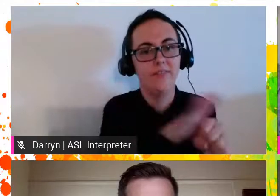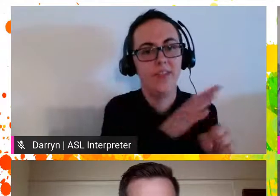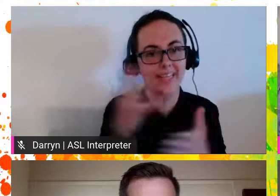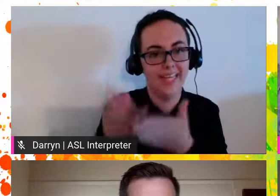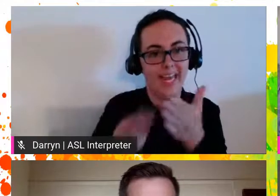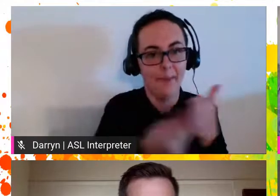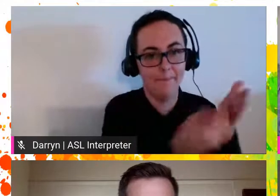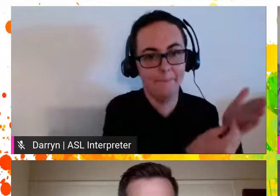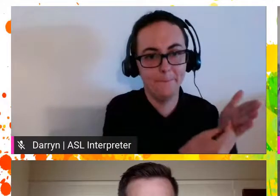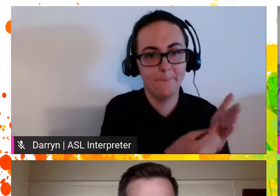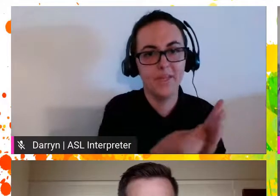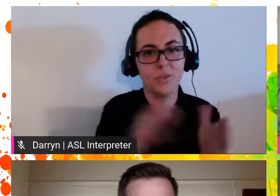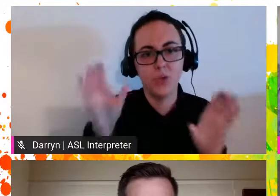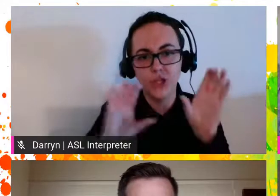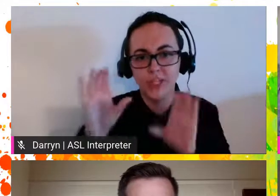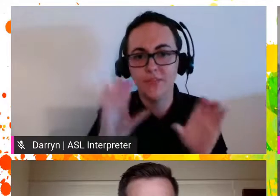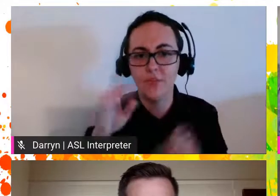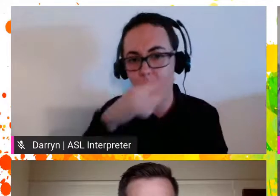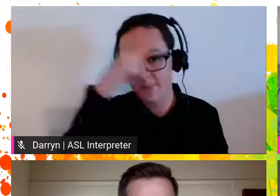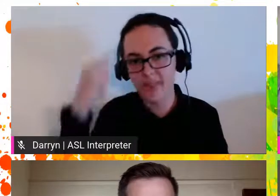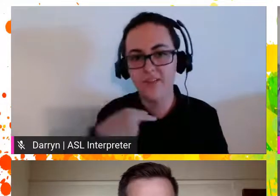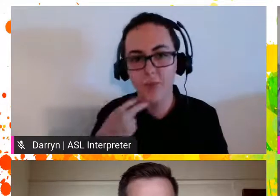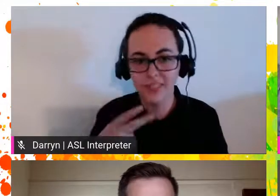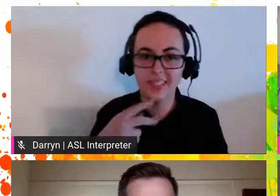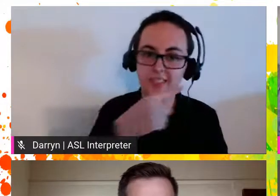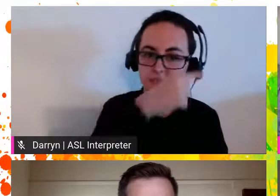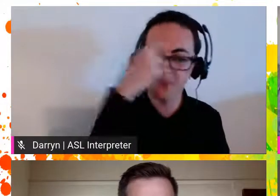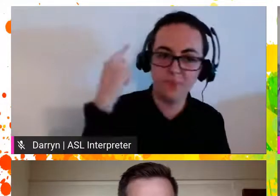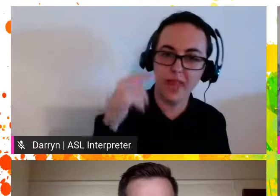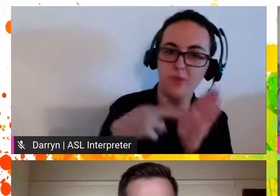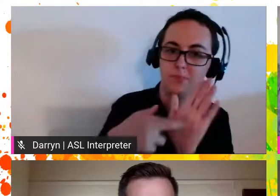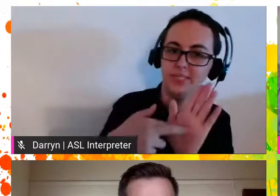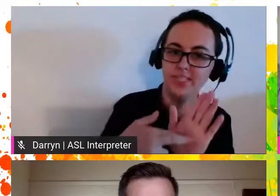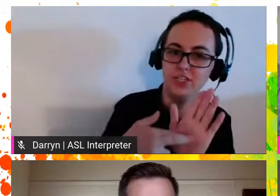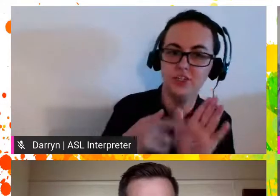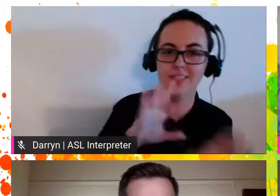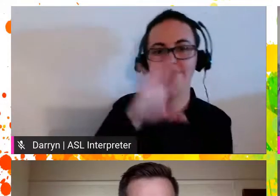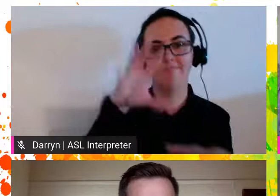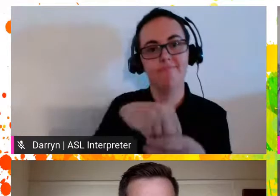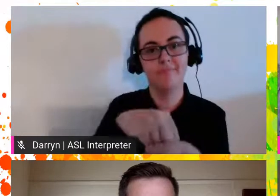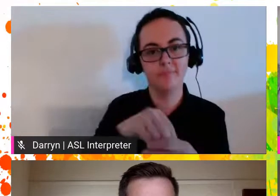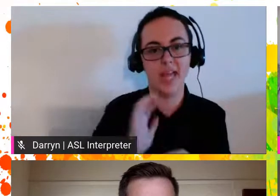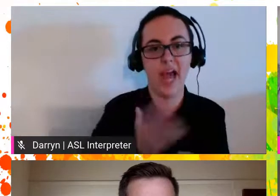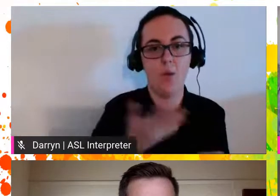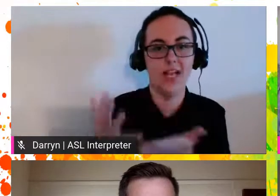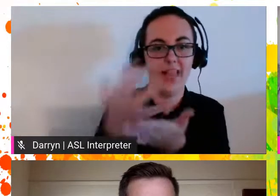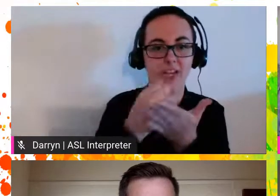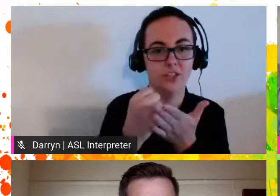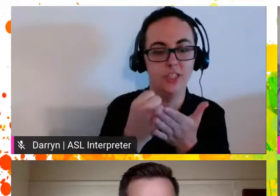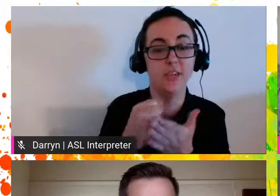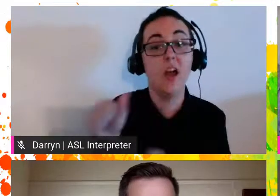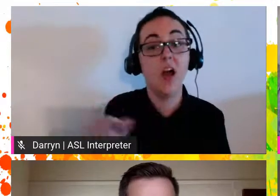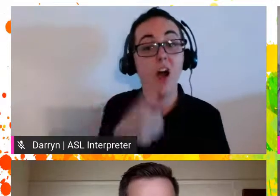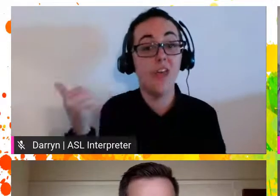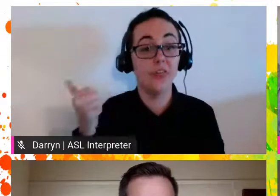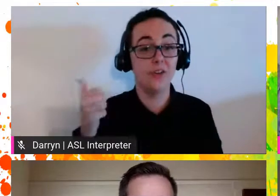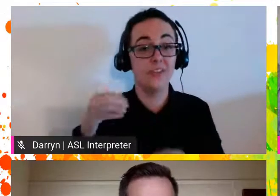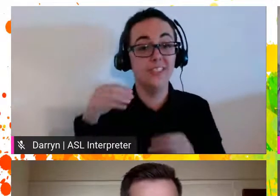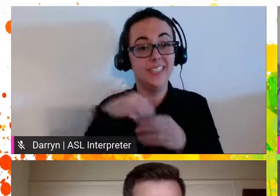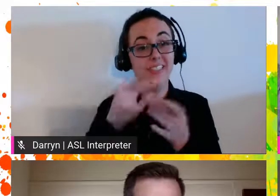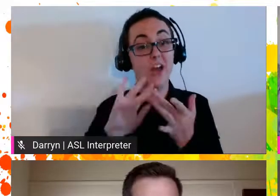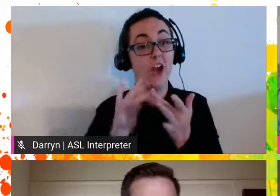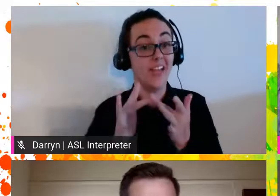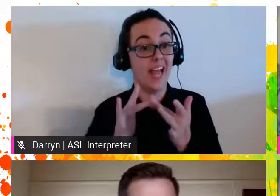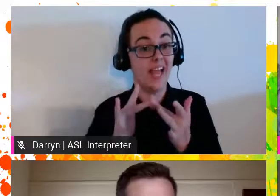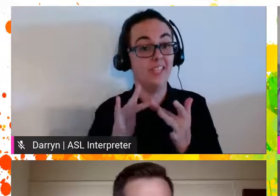those representations to our collection. And the beauty of a tour like this, too, that lives in the digital space, is that it can be ever